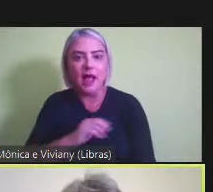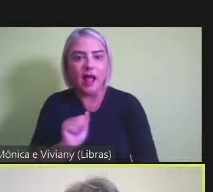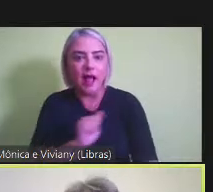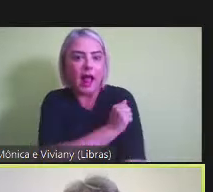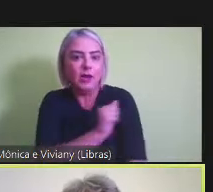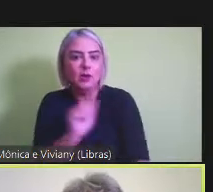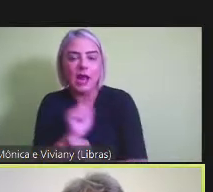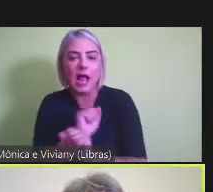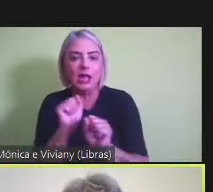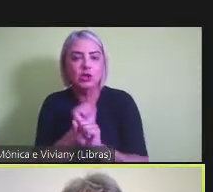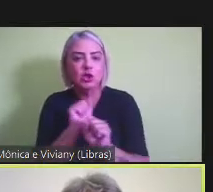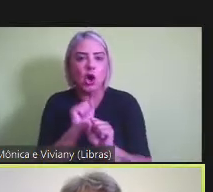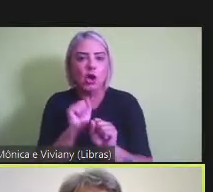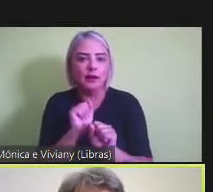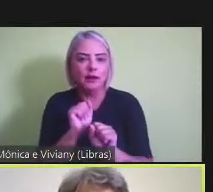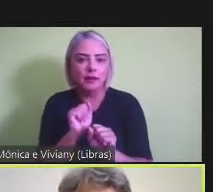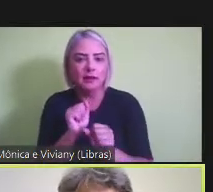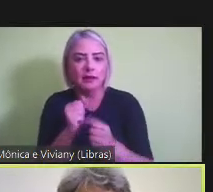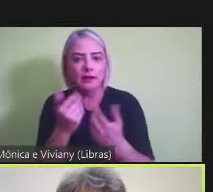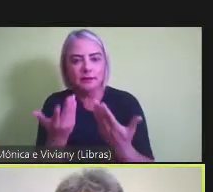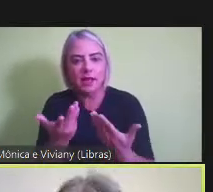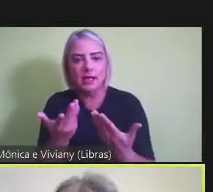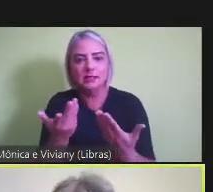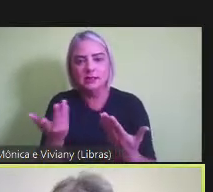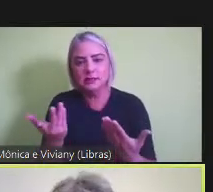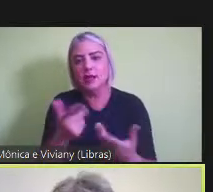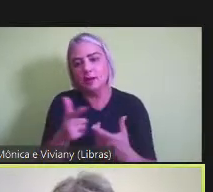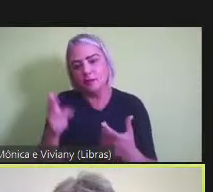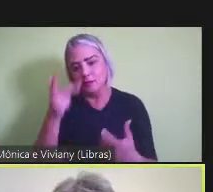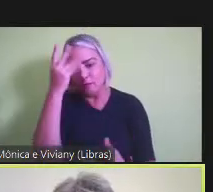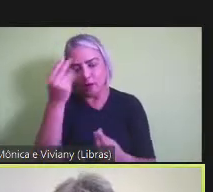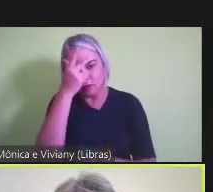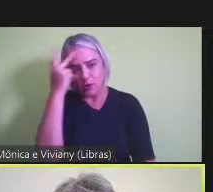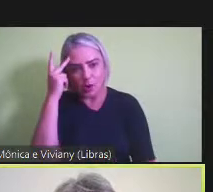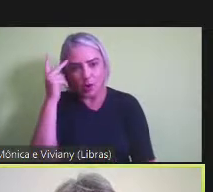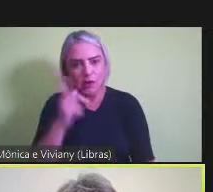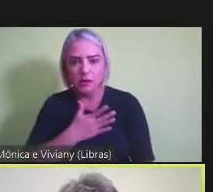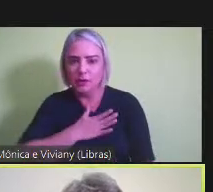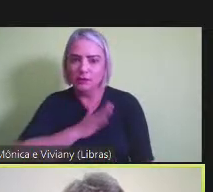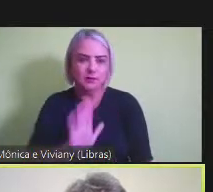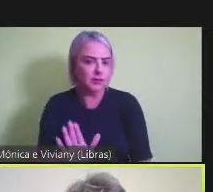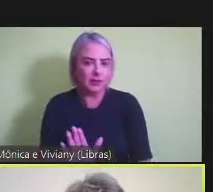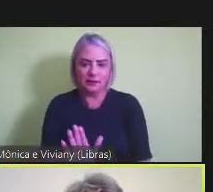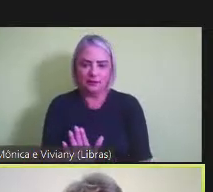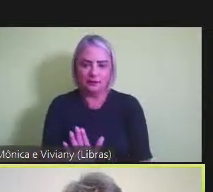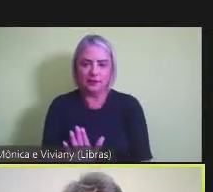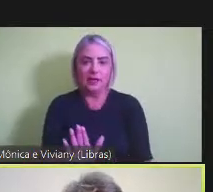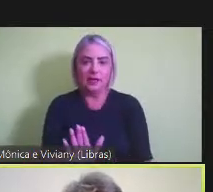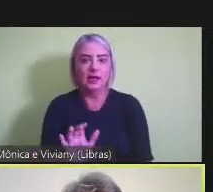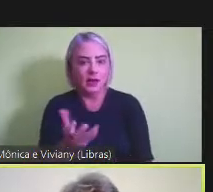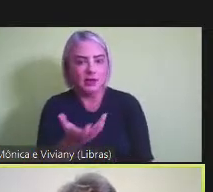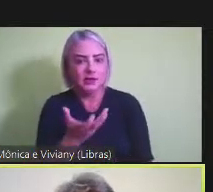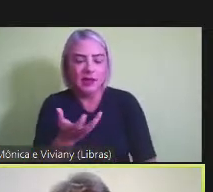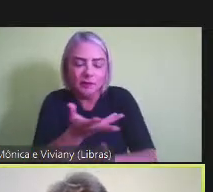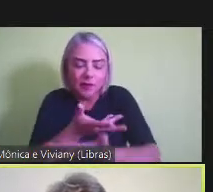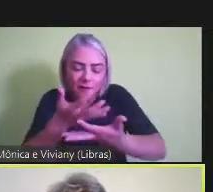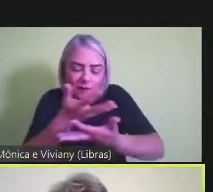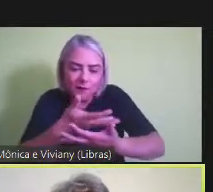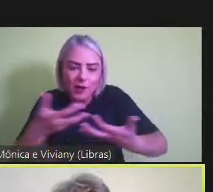school is preferred but in a very large amount. That's not what we want. We